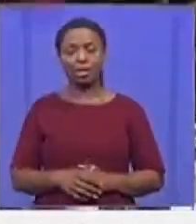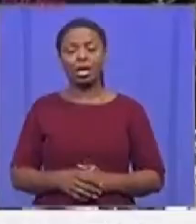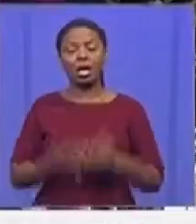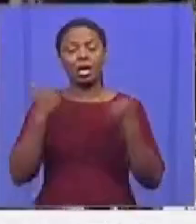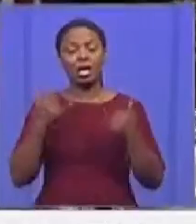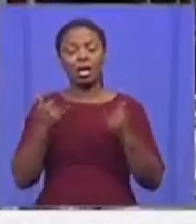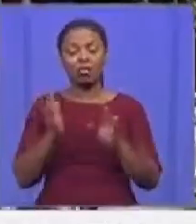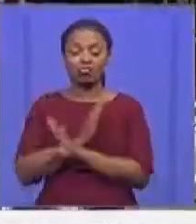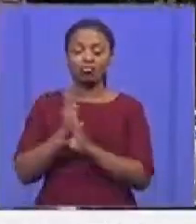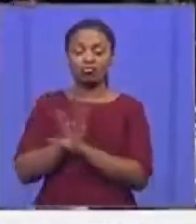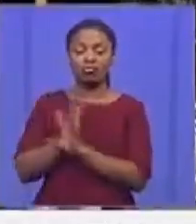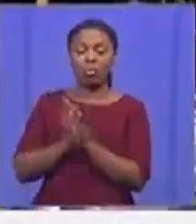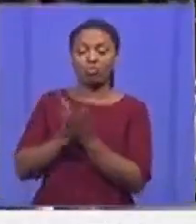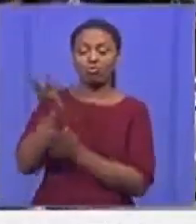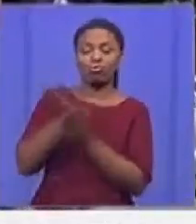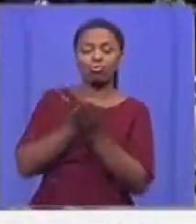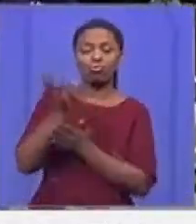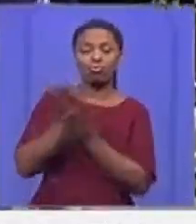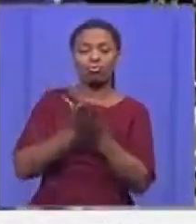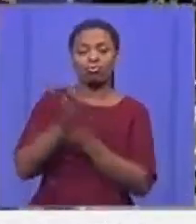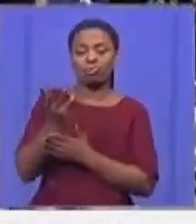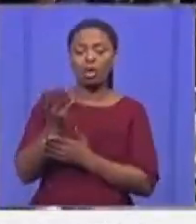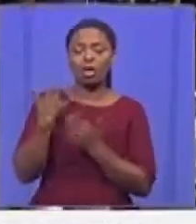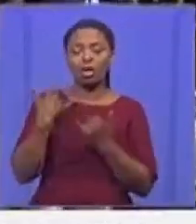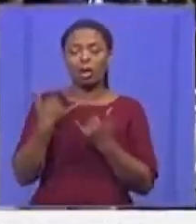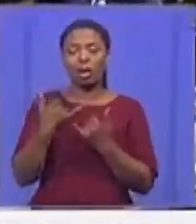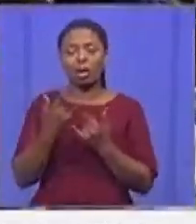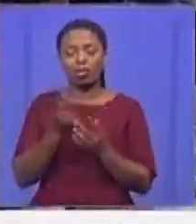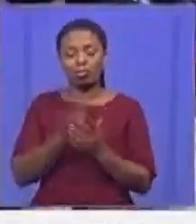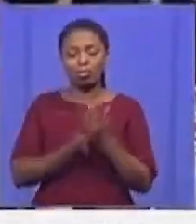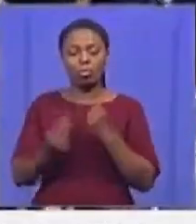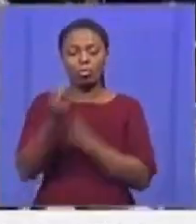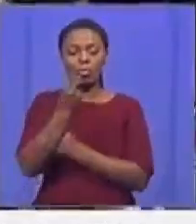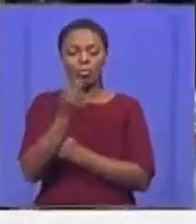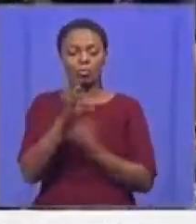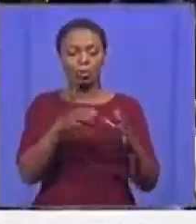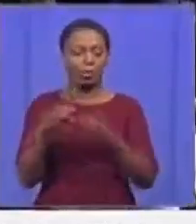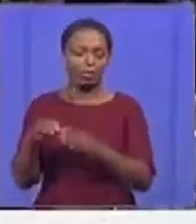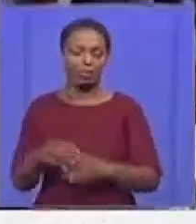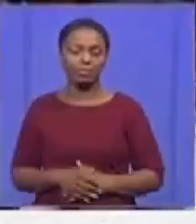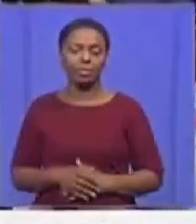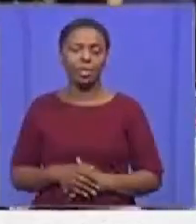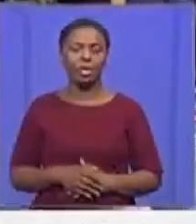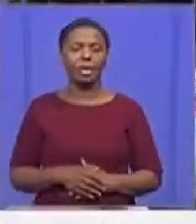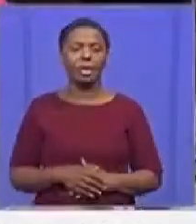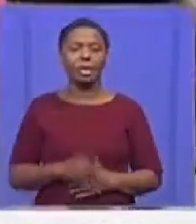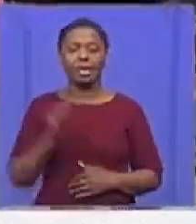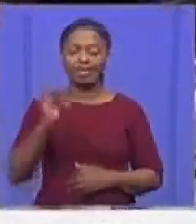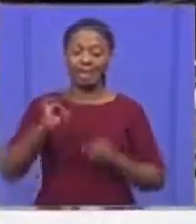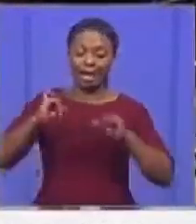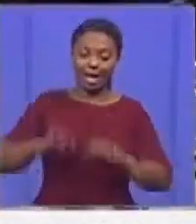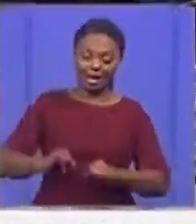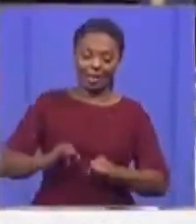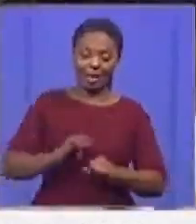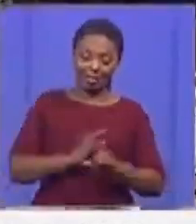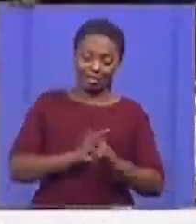kwa sephiring tse di ka ga go dira ka natla go tswa matlhakore otlhe. Fa tumelano eno e ka